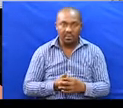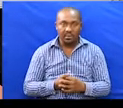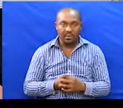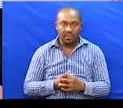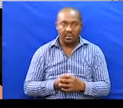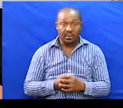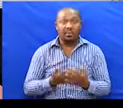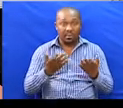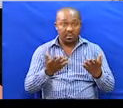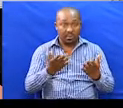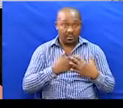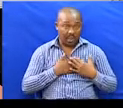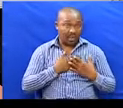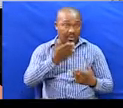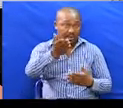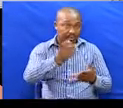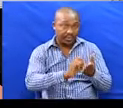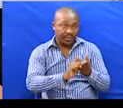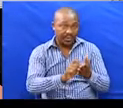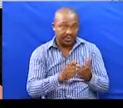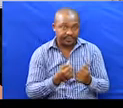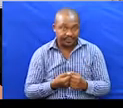My dear student,